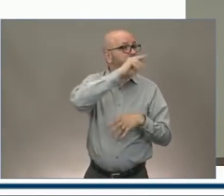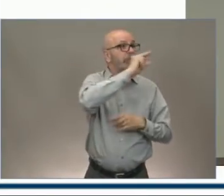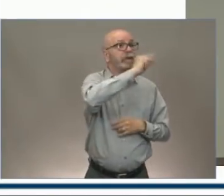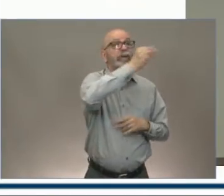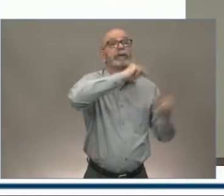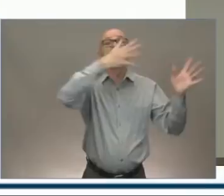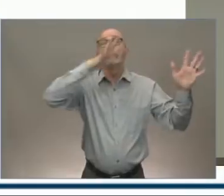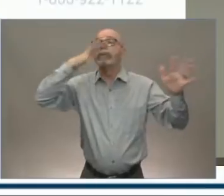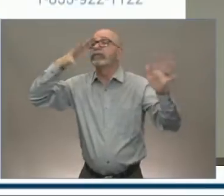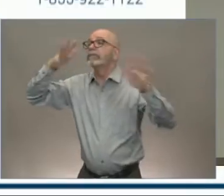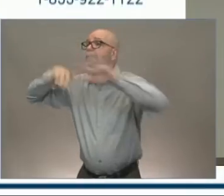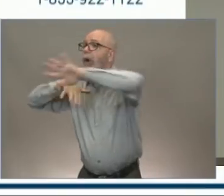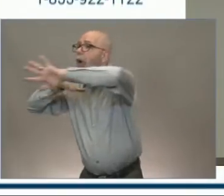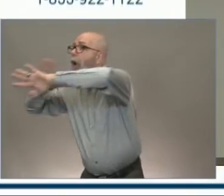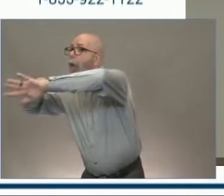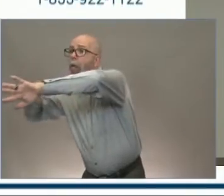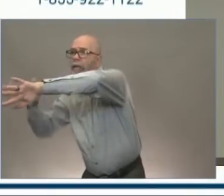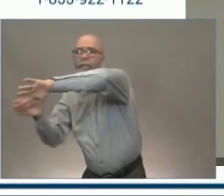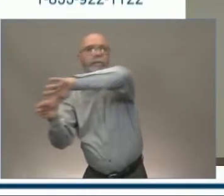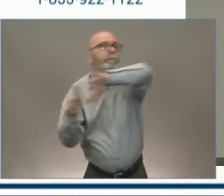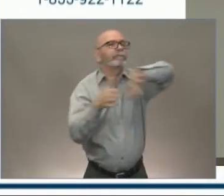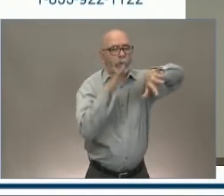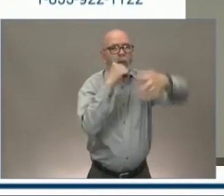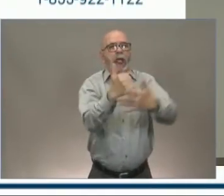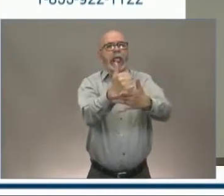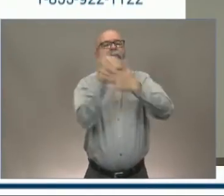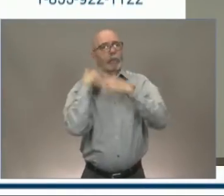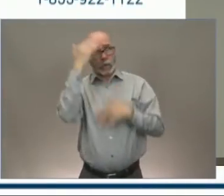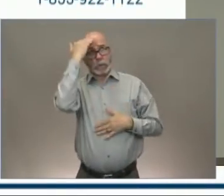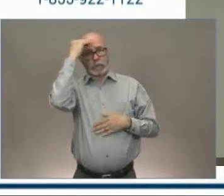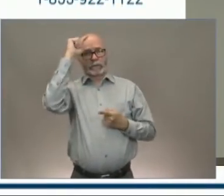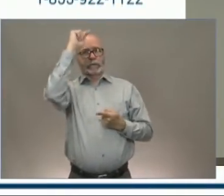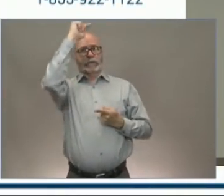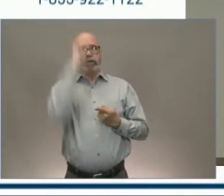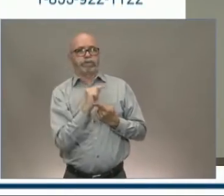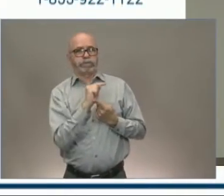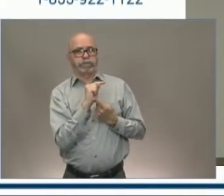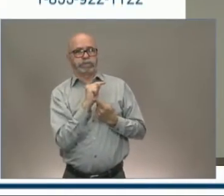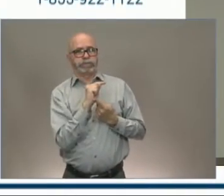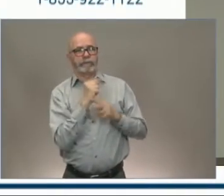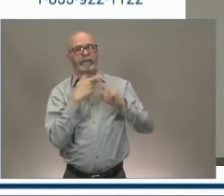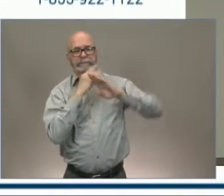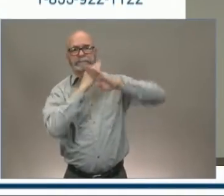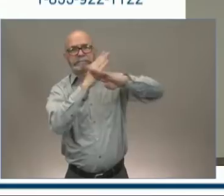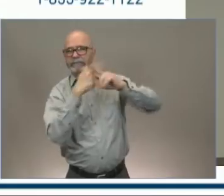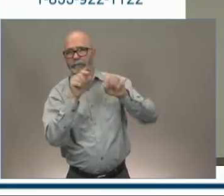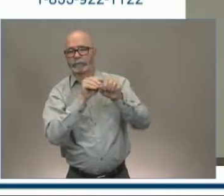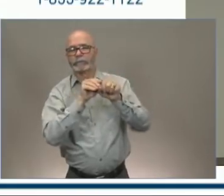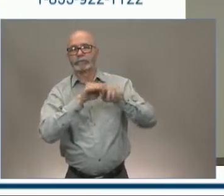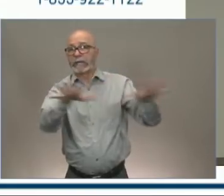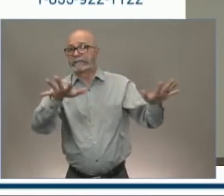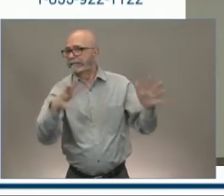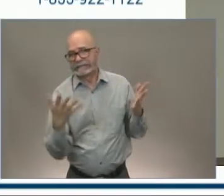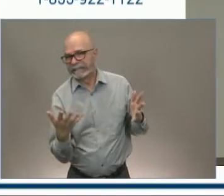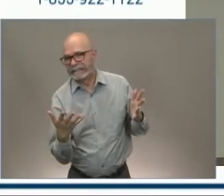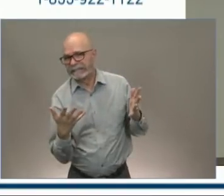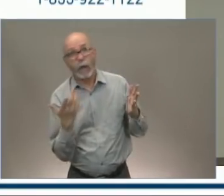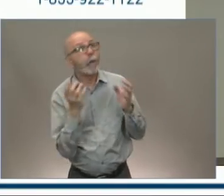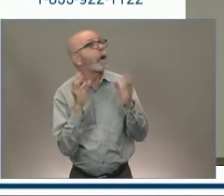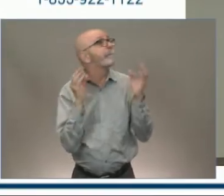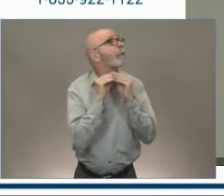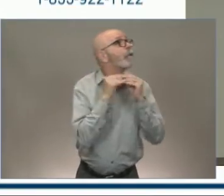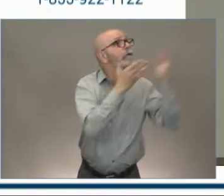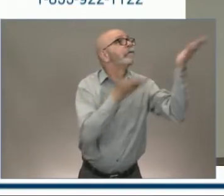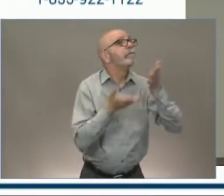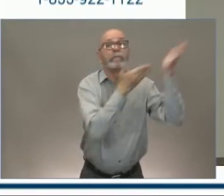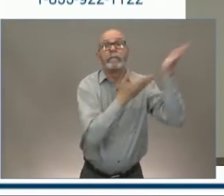population immunity. So that's why in the initial phases, even as we enter a more robust supply, we're focusing on larger locations